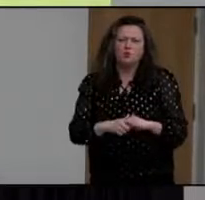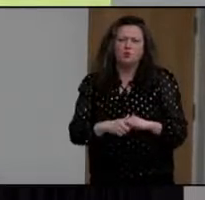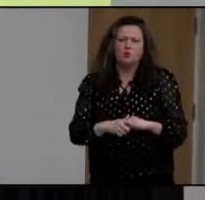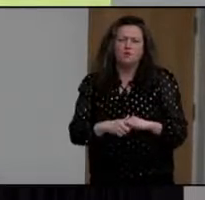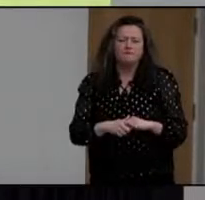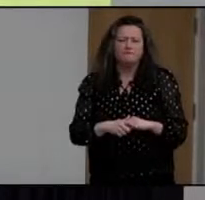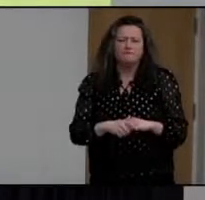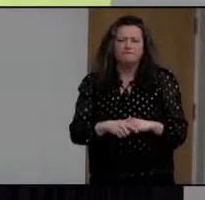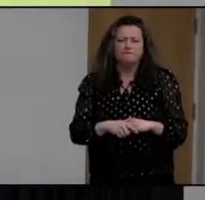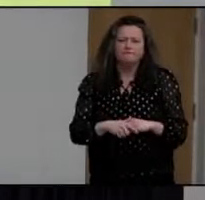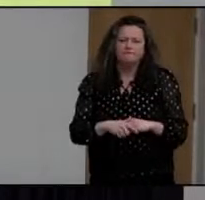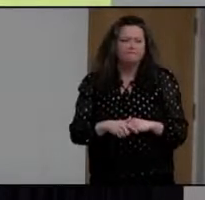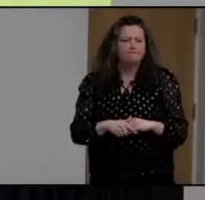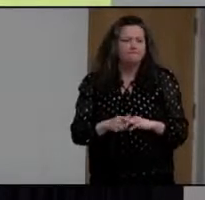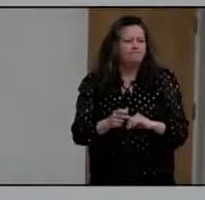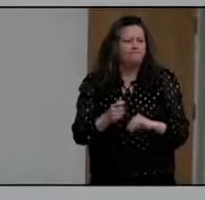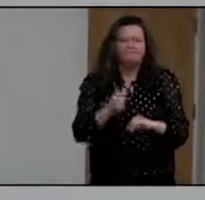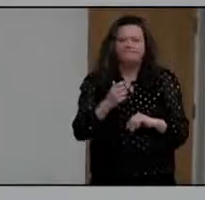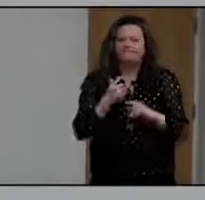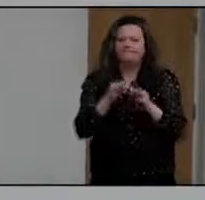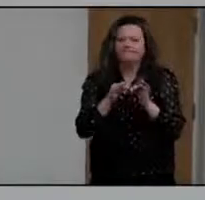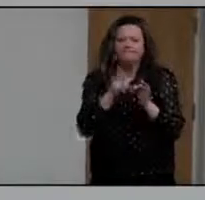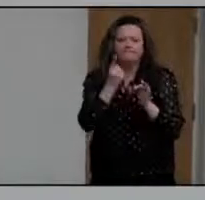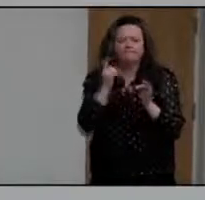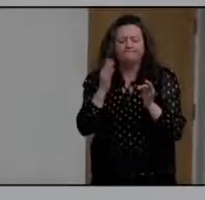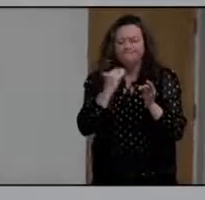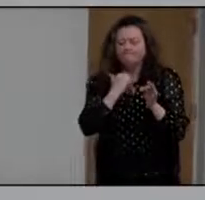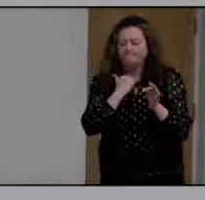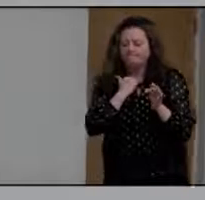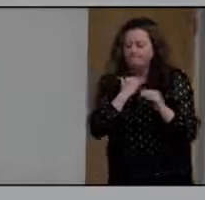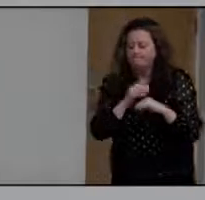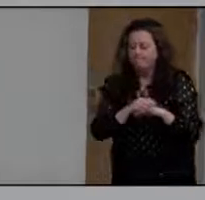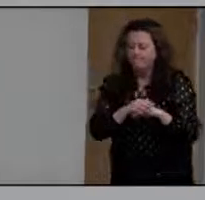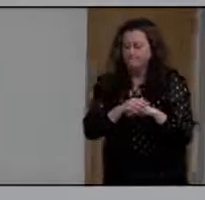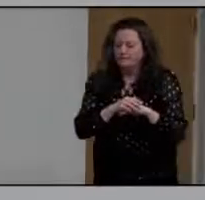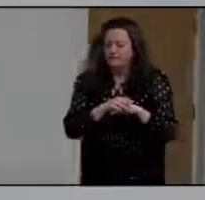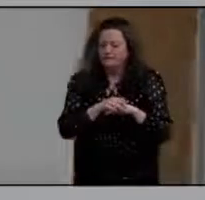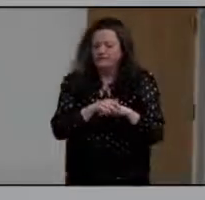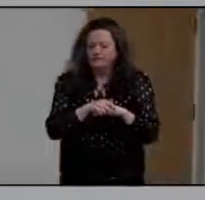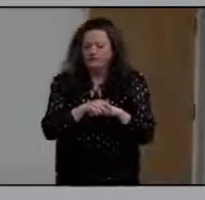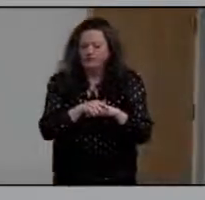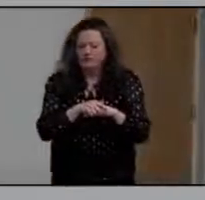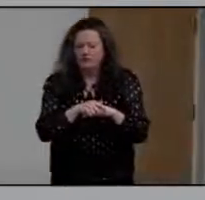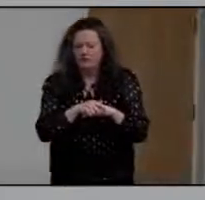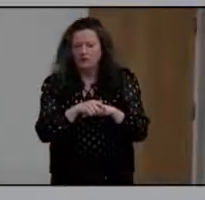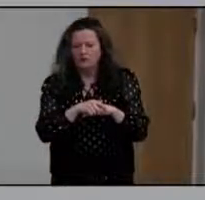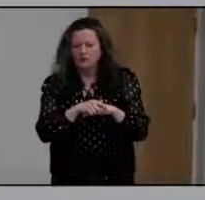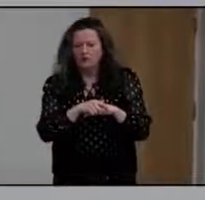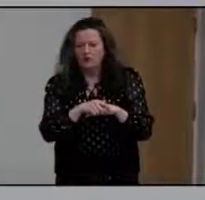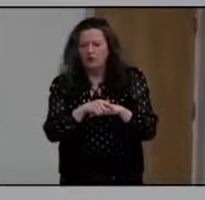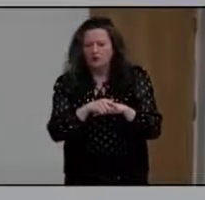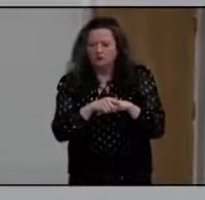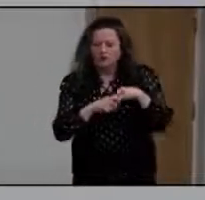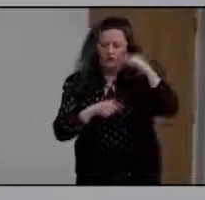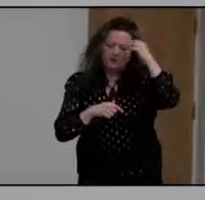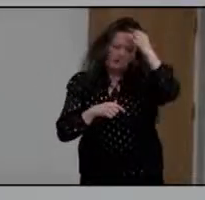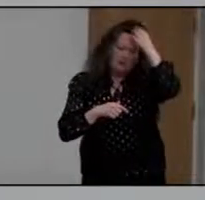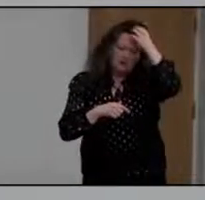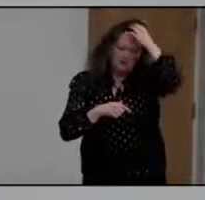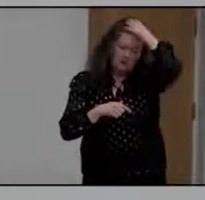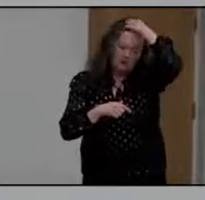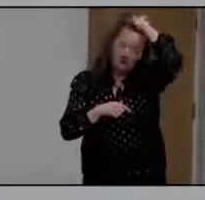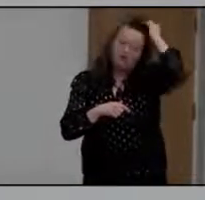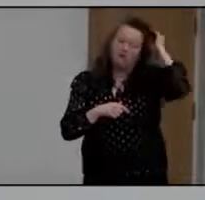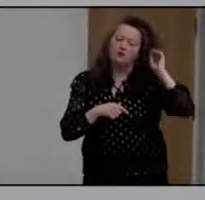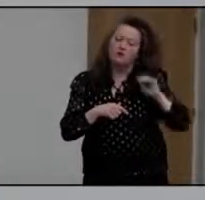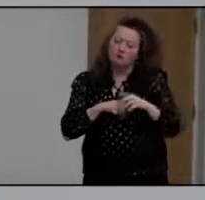point. Basically, you have a public-private partnership where the government sort of launches some challenges, which is use AI for good,